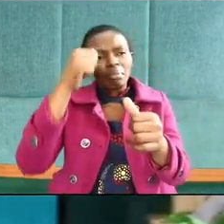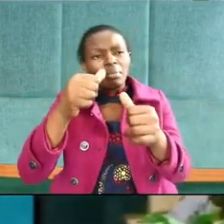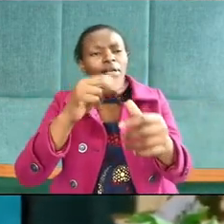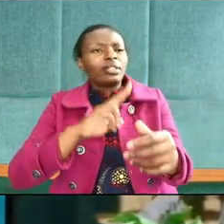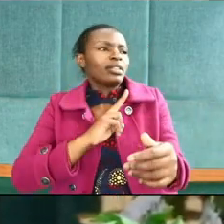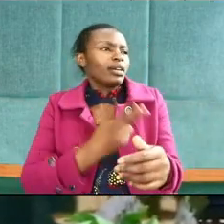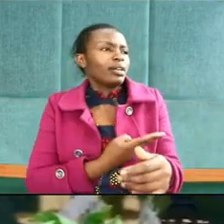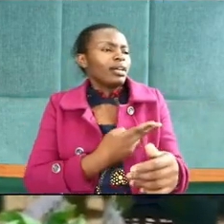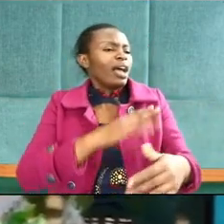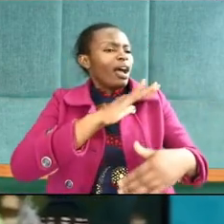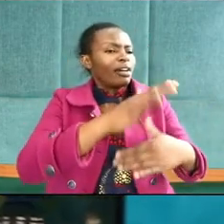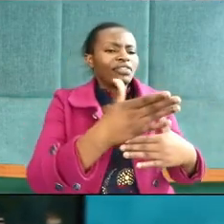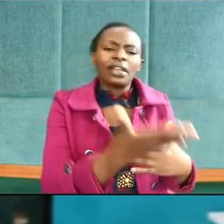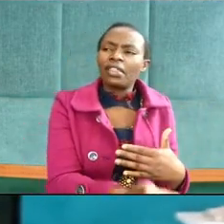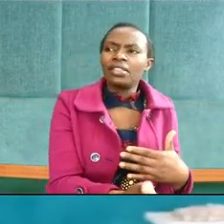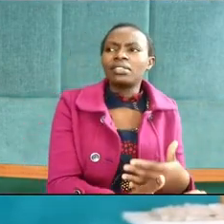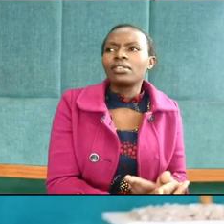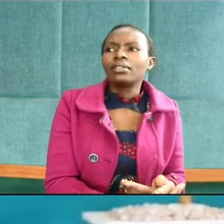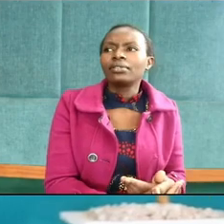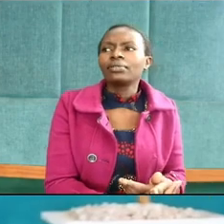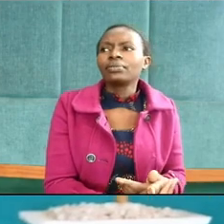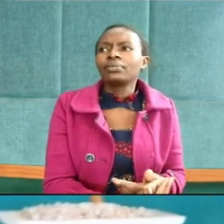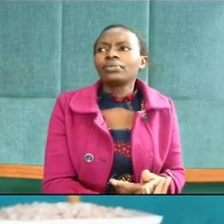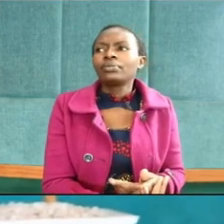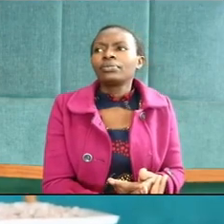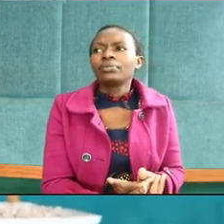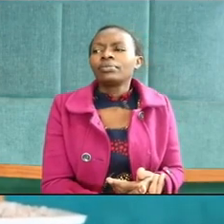that after this,